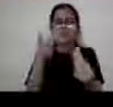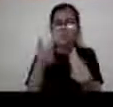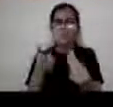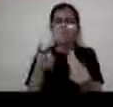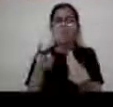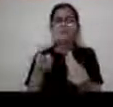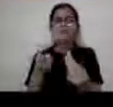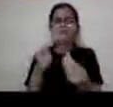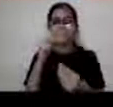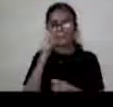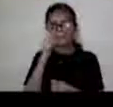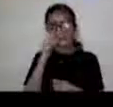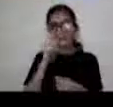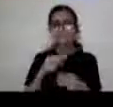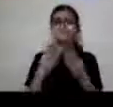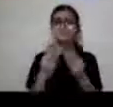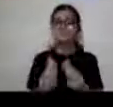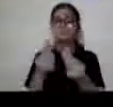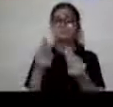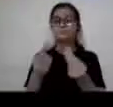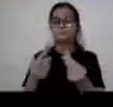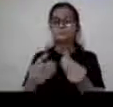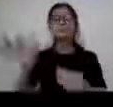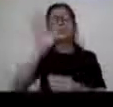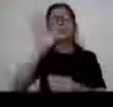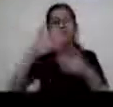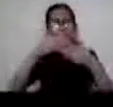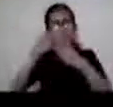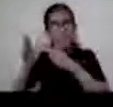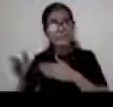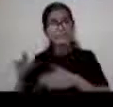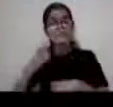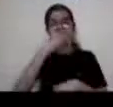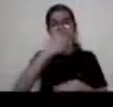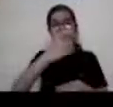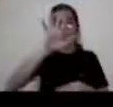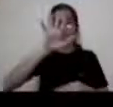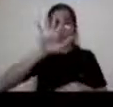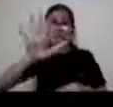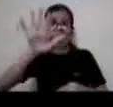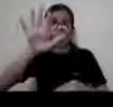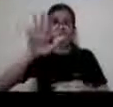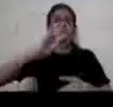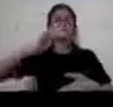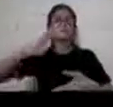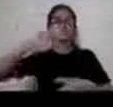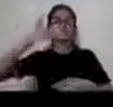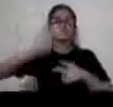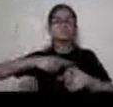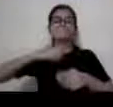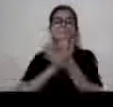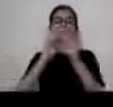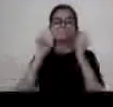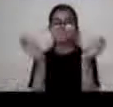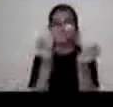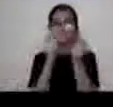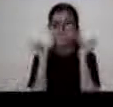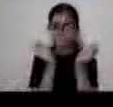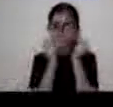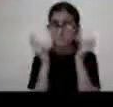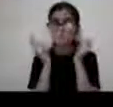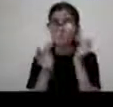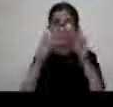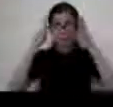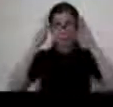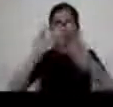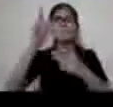should be officially opened at the 75th anniversary of the liberation of the